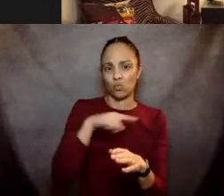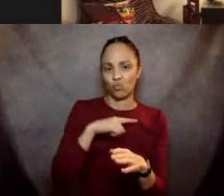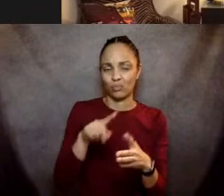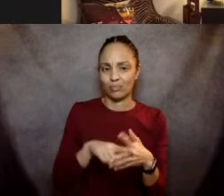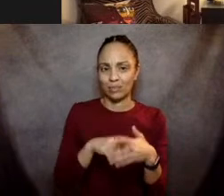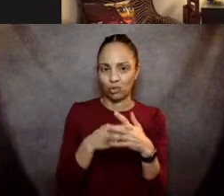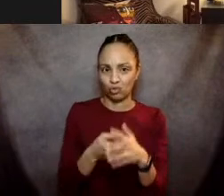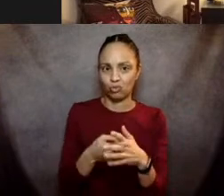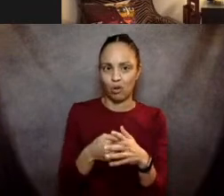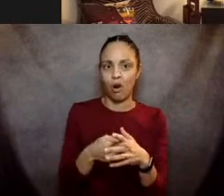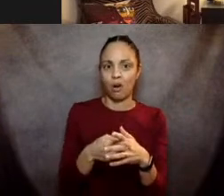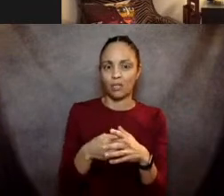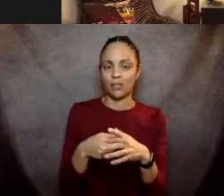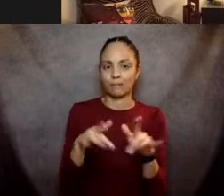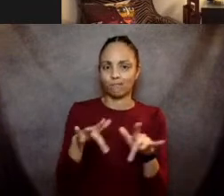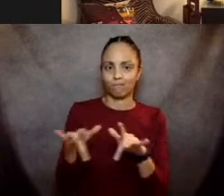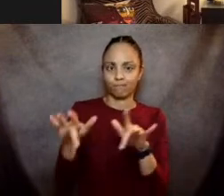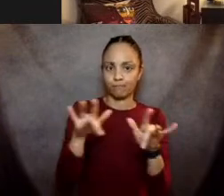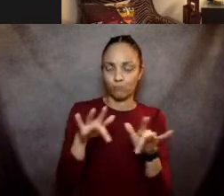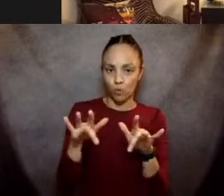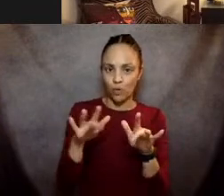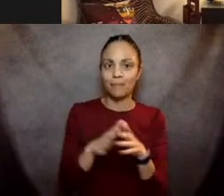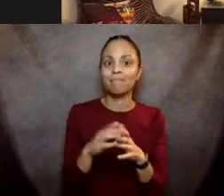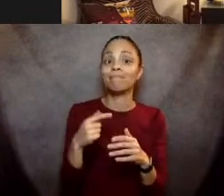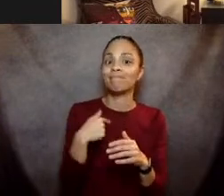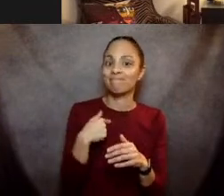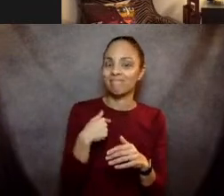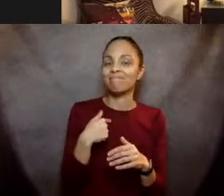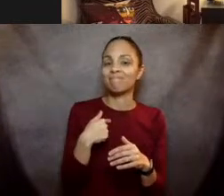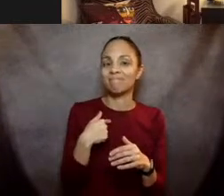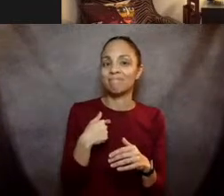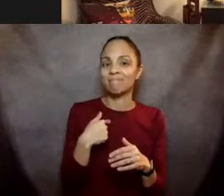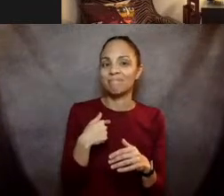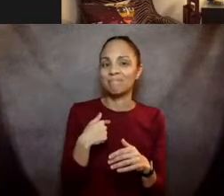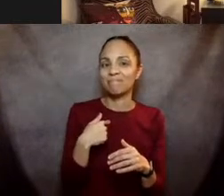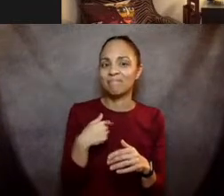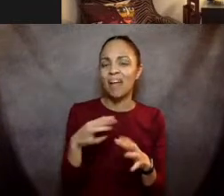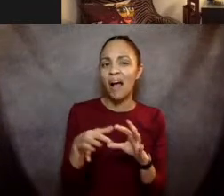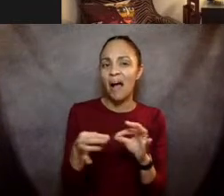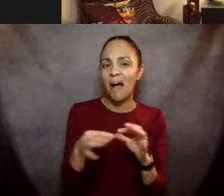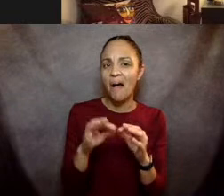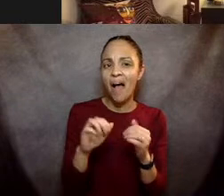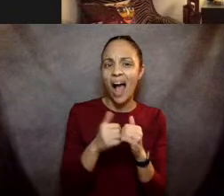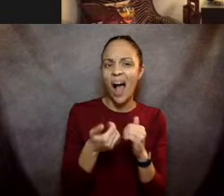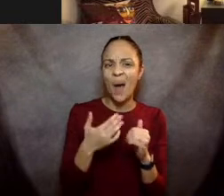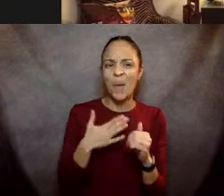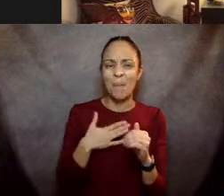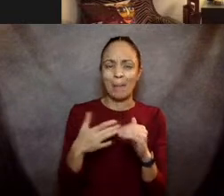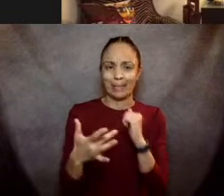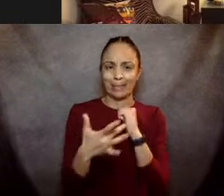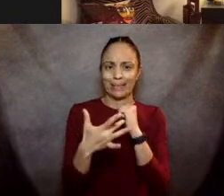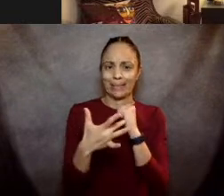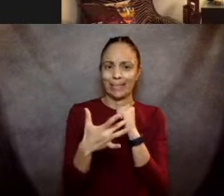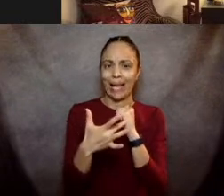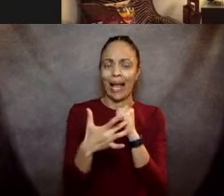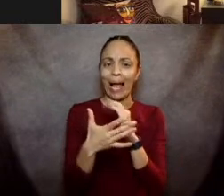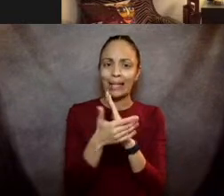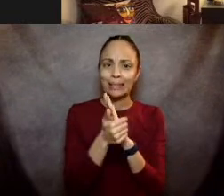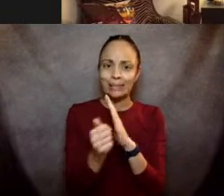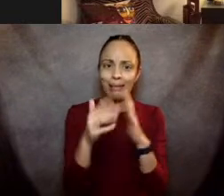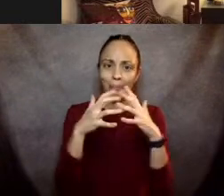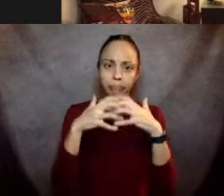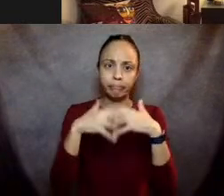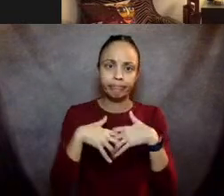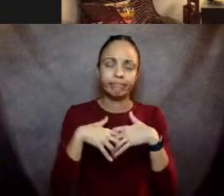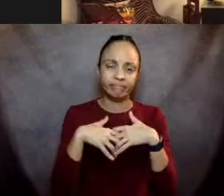count myself as a person who's technologically challenged, because I am most